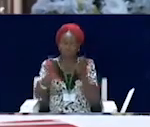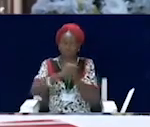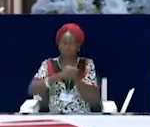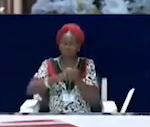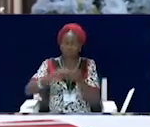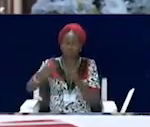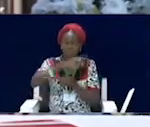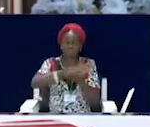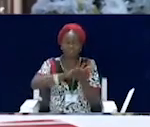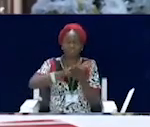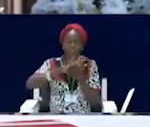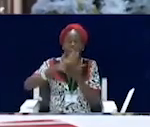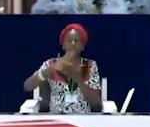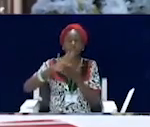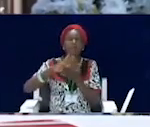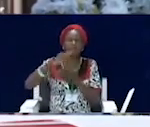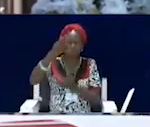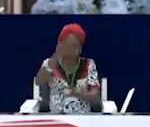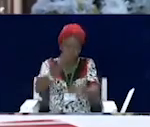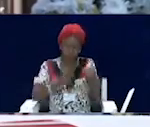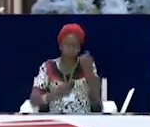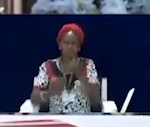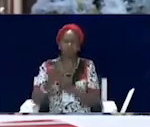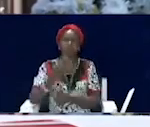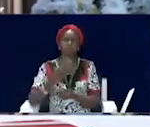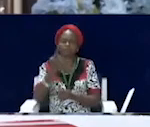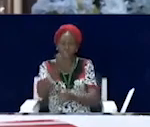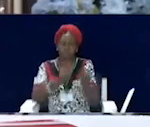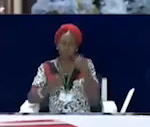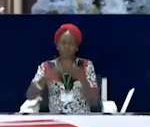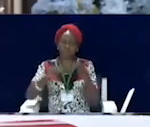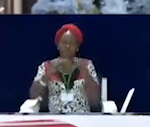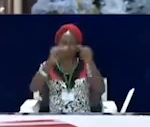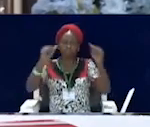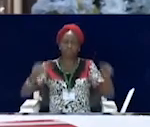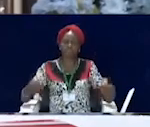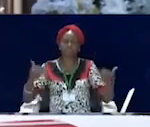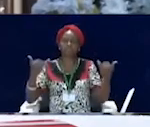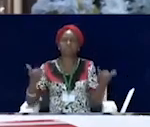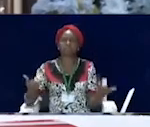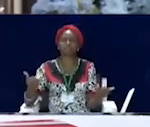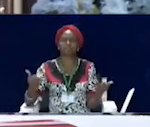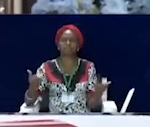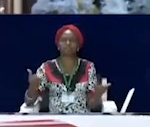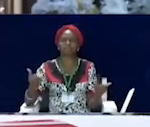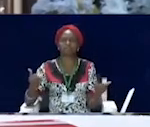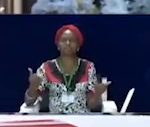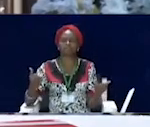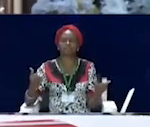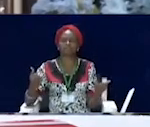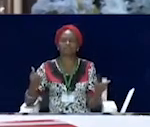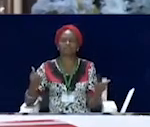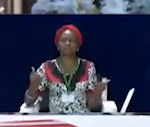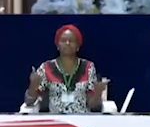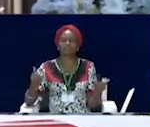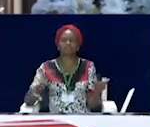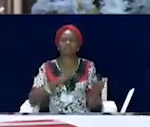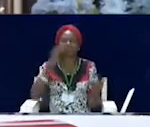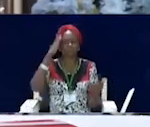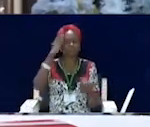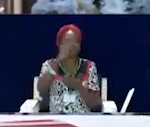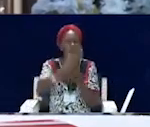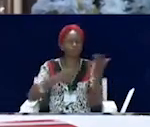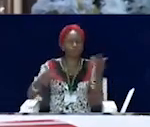clean, come to the altar now I know some of you